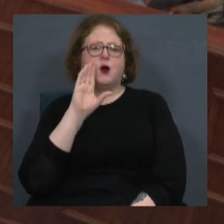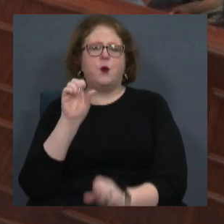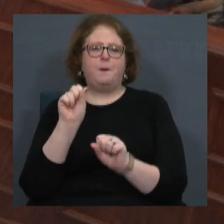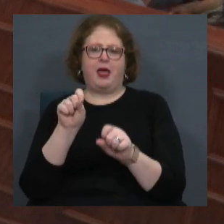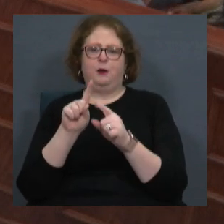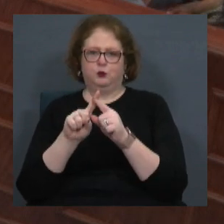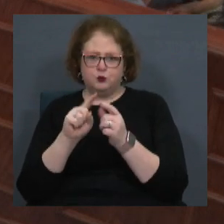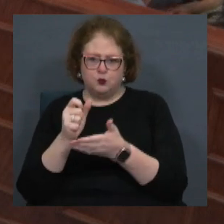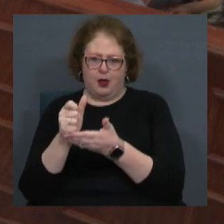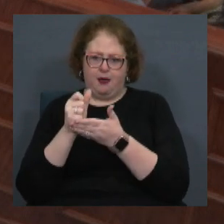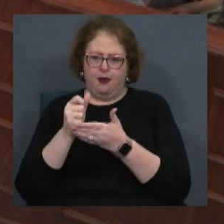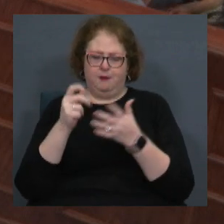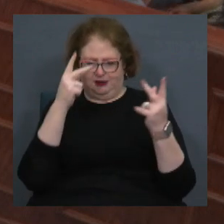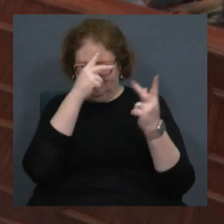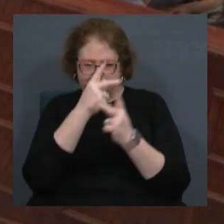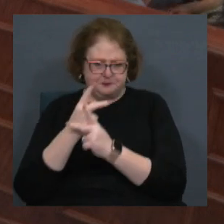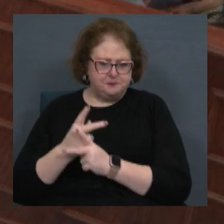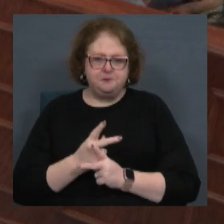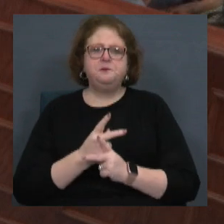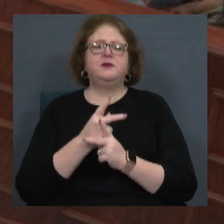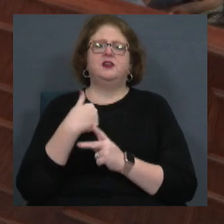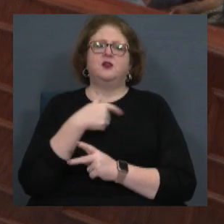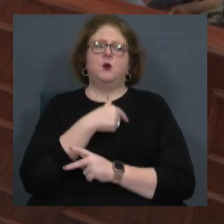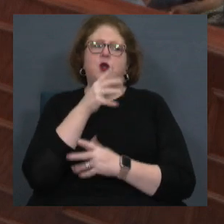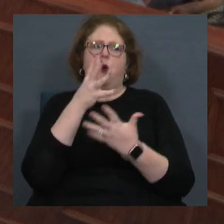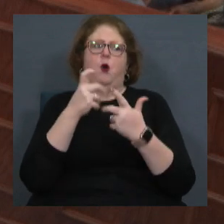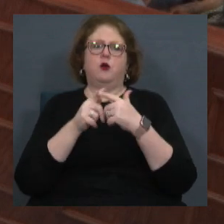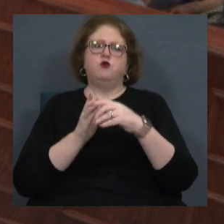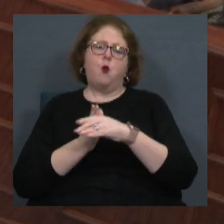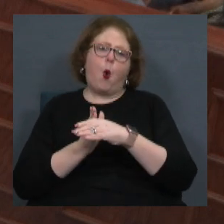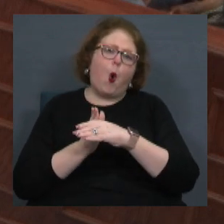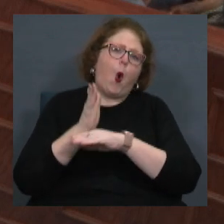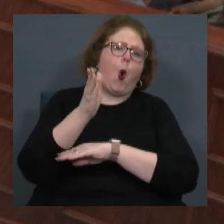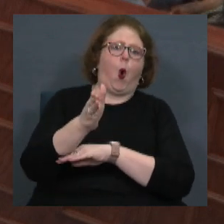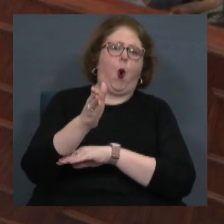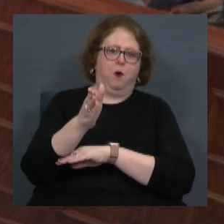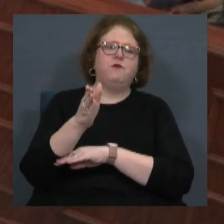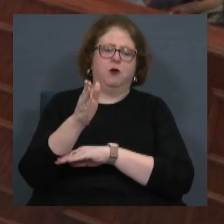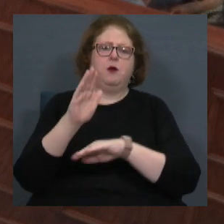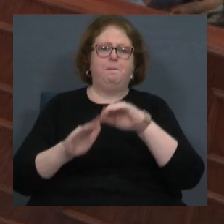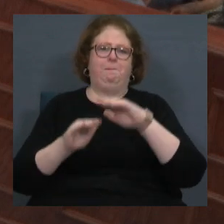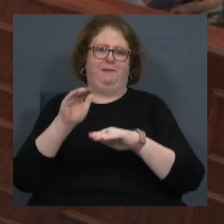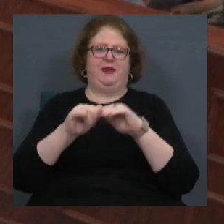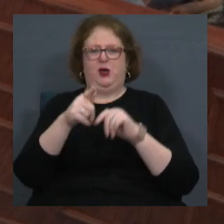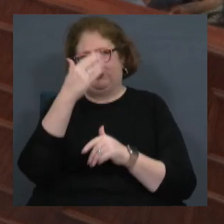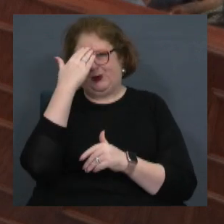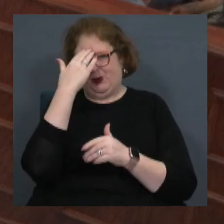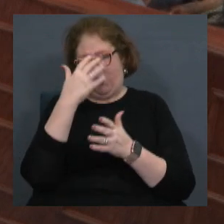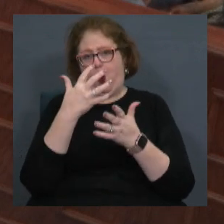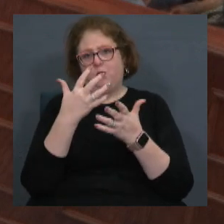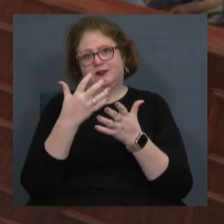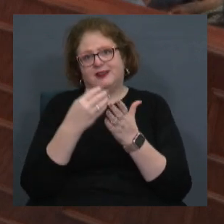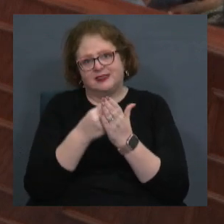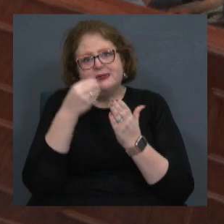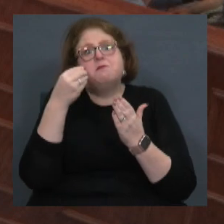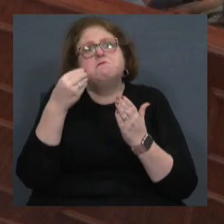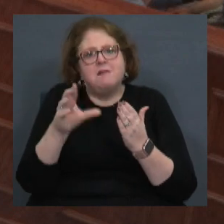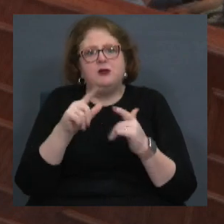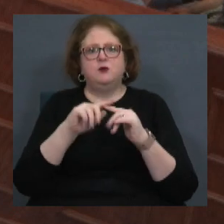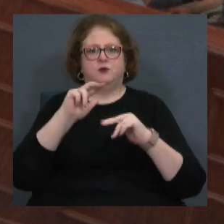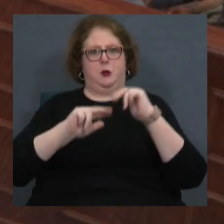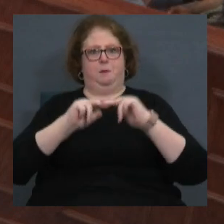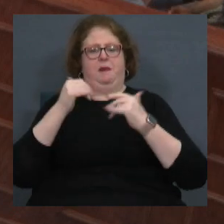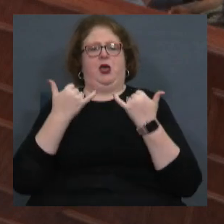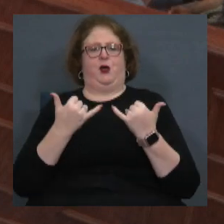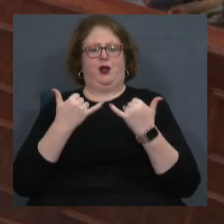mean, the demand really does have to be there. As you might know, these things cost quite a lot. So I think the